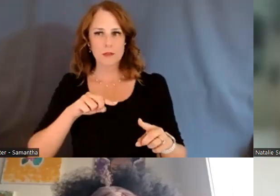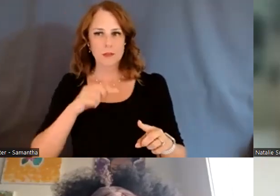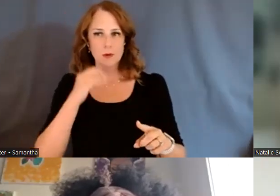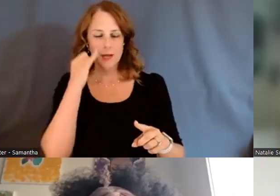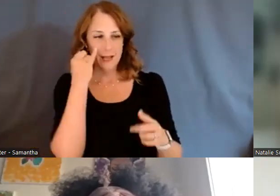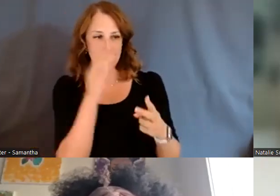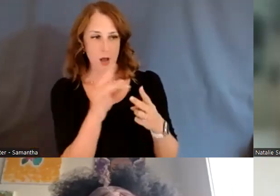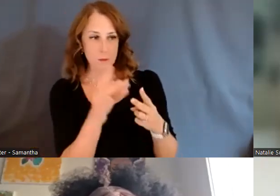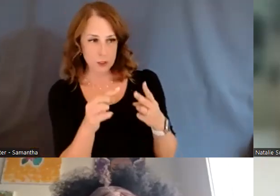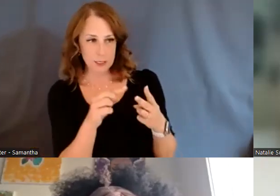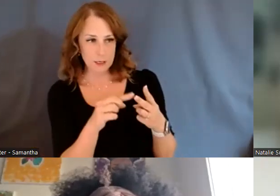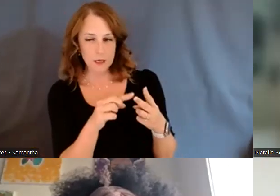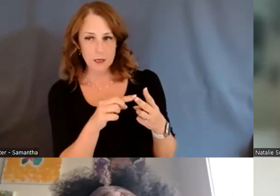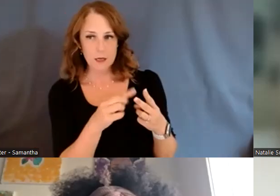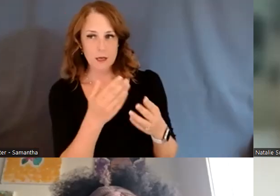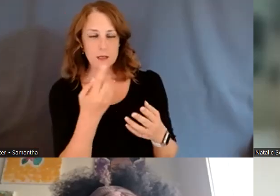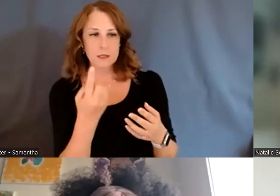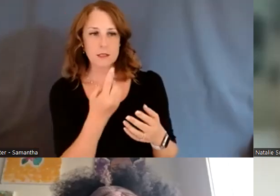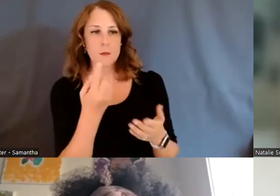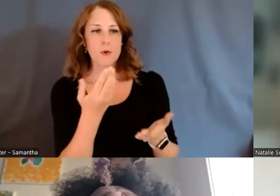the table, someone might be more